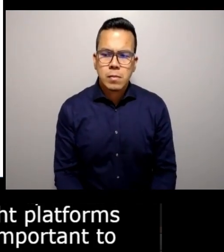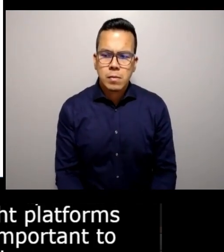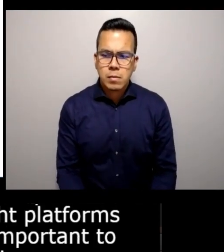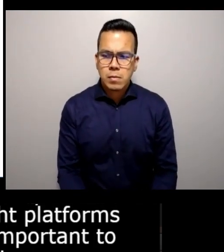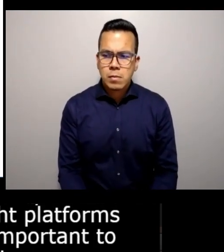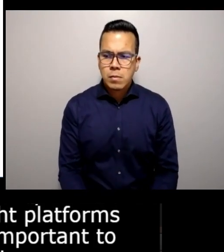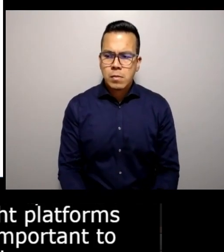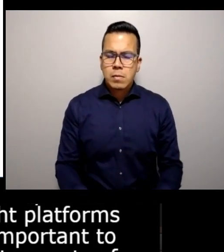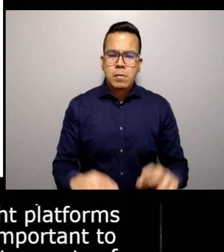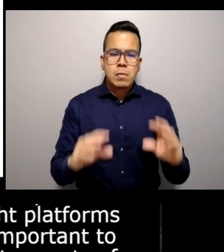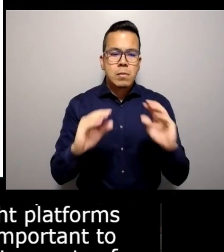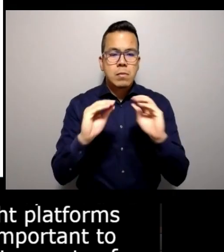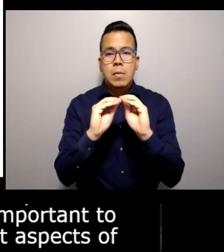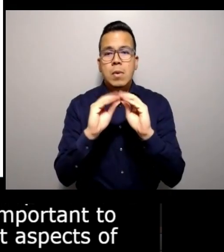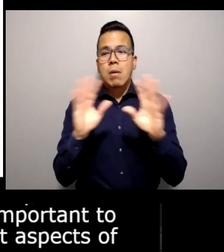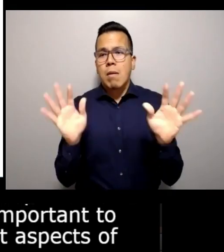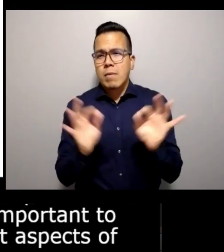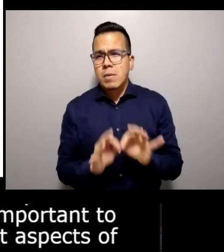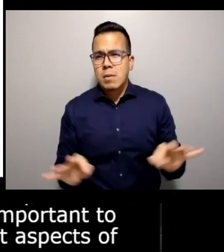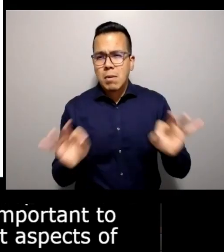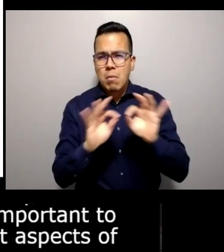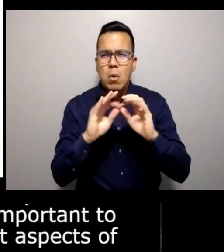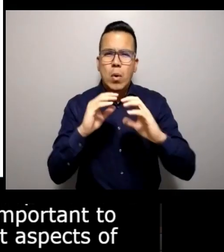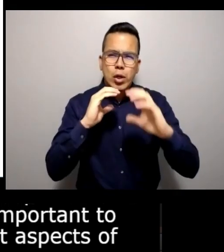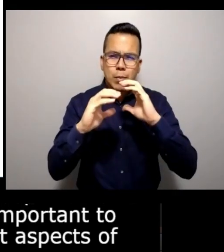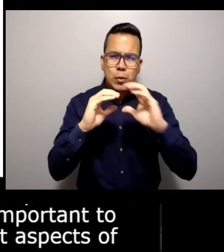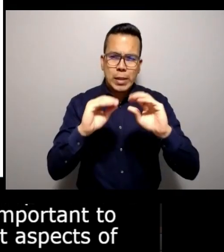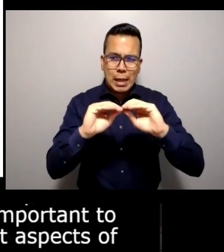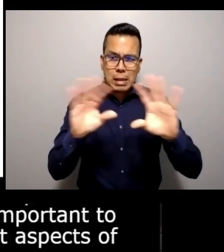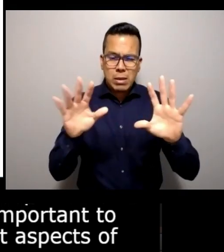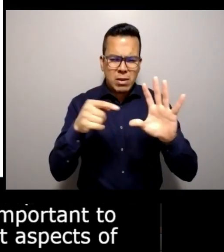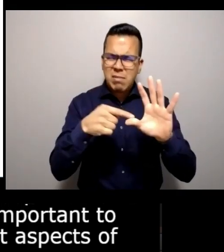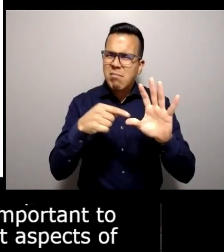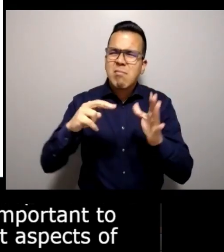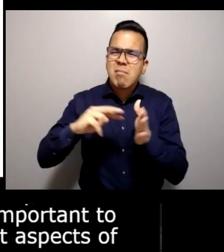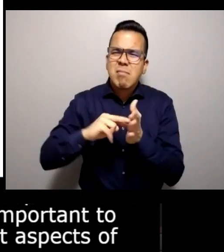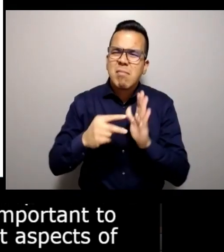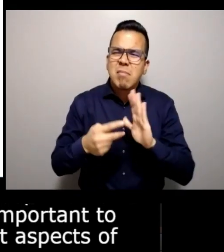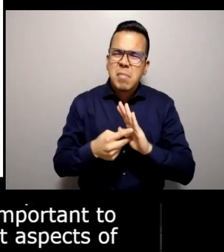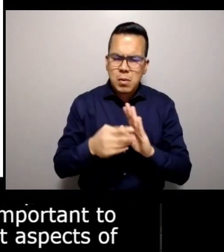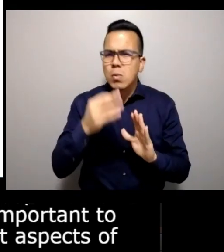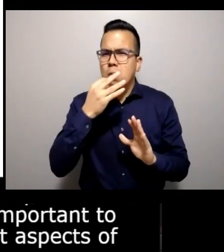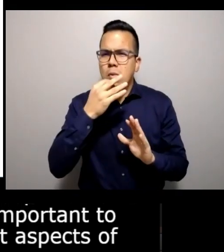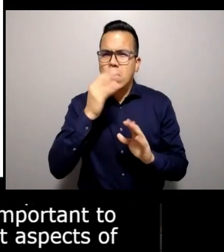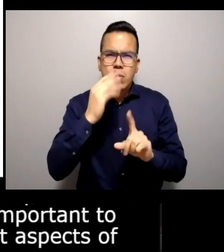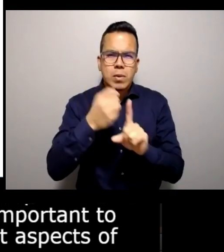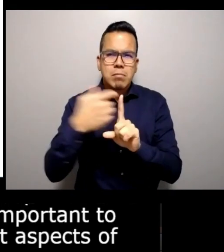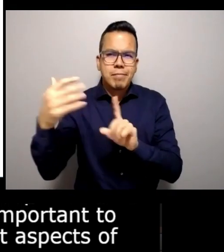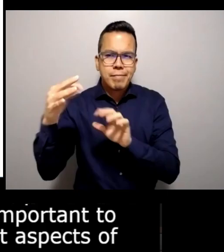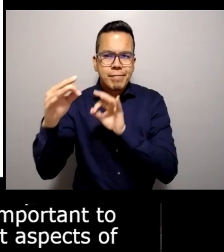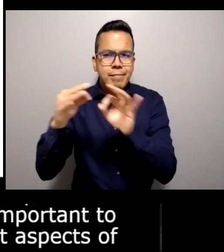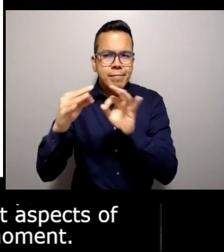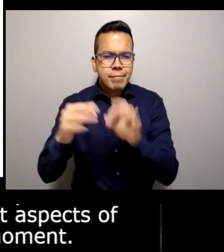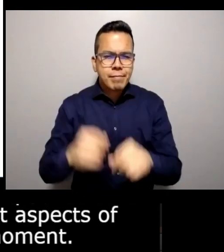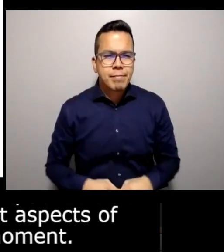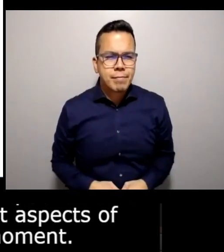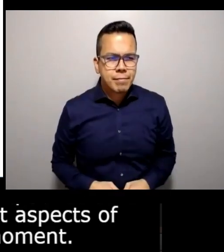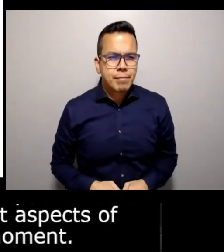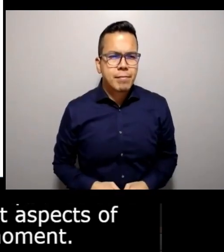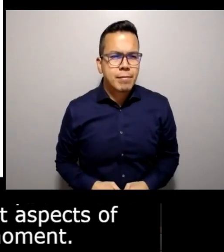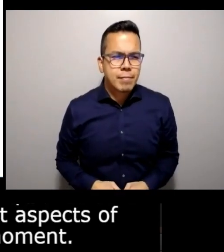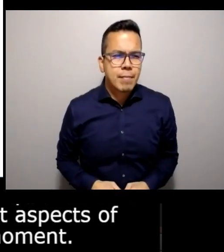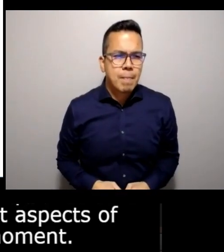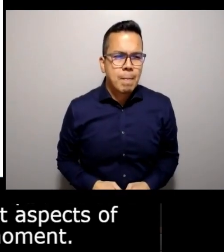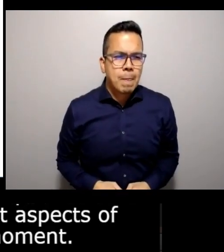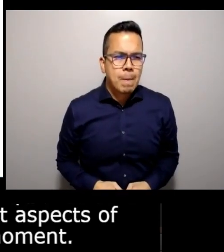communicating clearly, and we'll get to that in a moment. In terms of communication, and